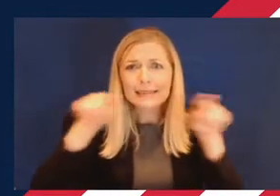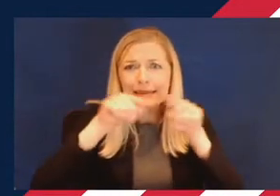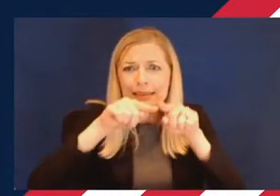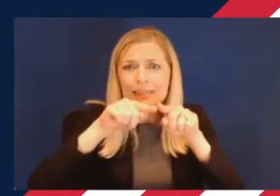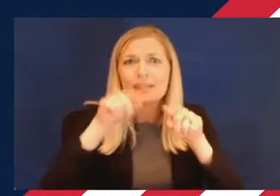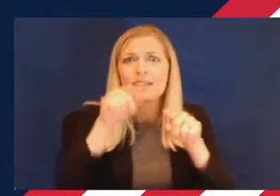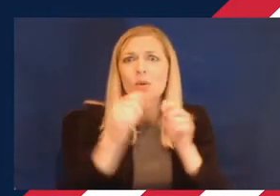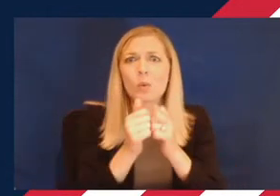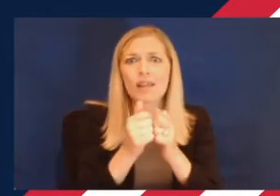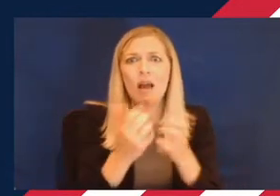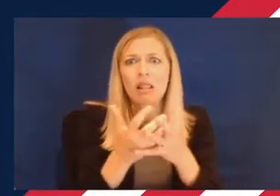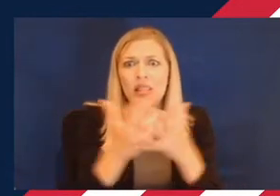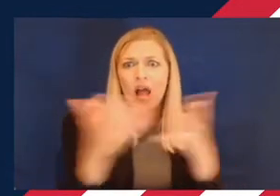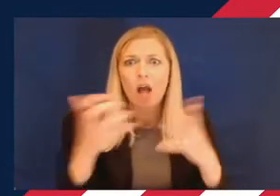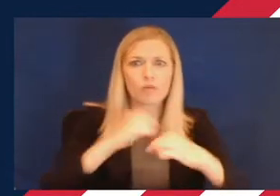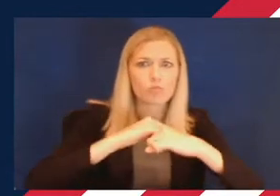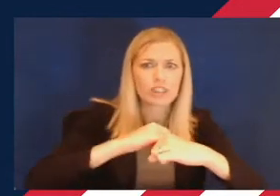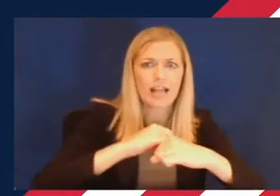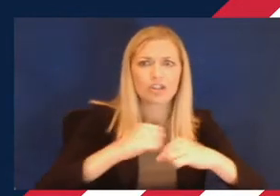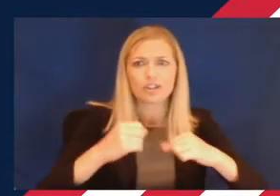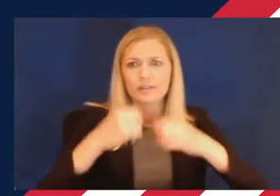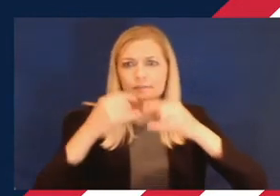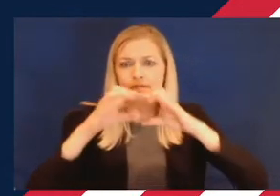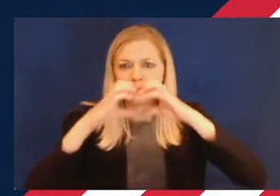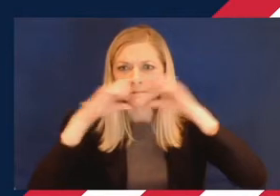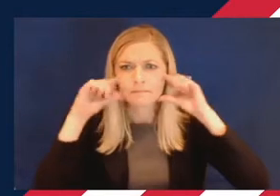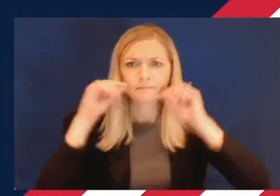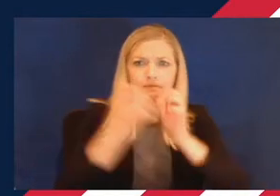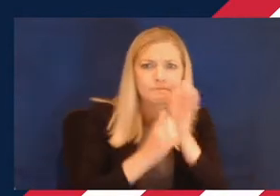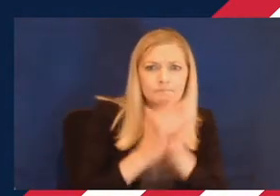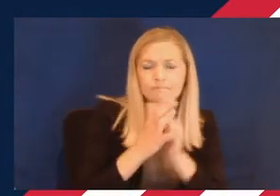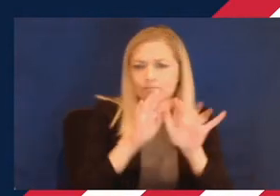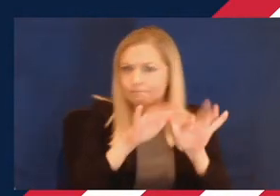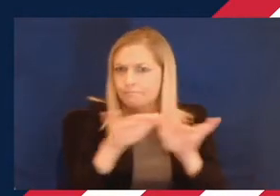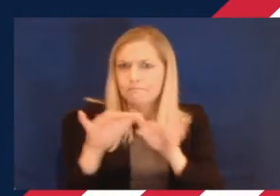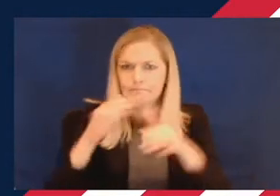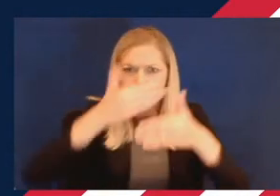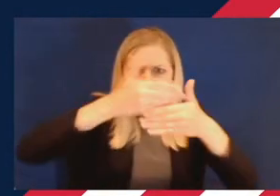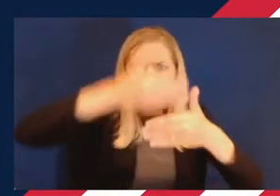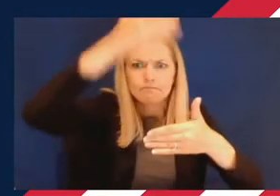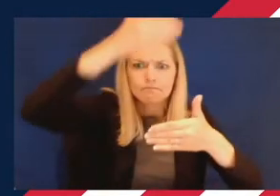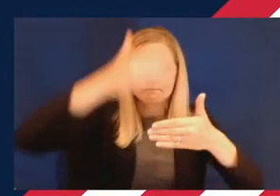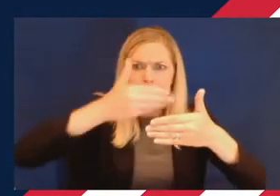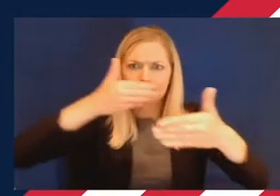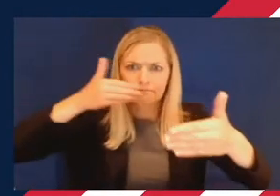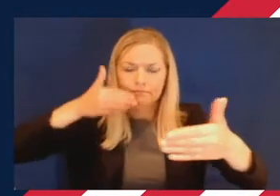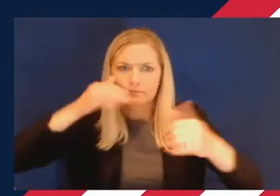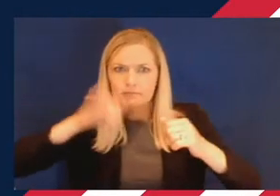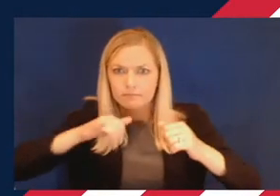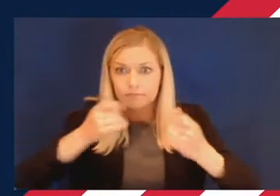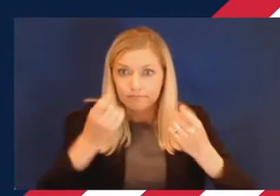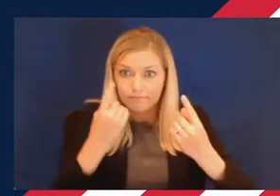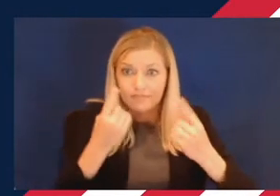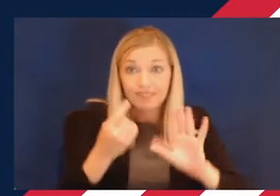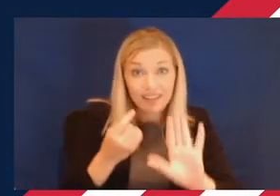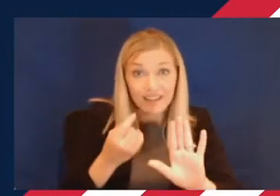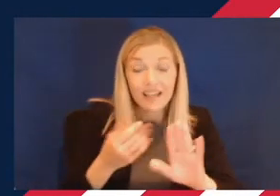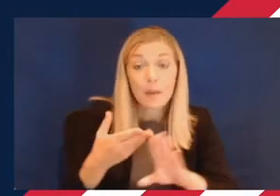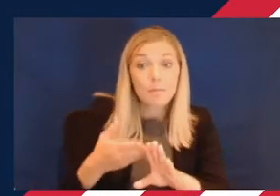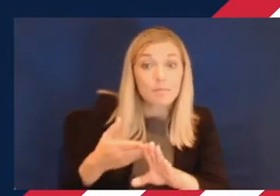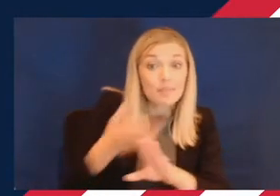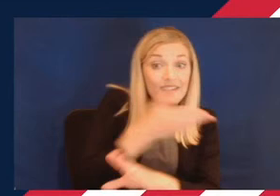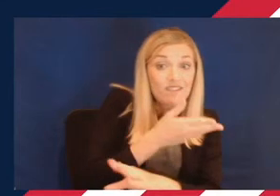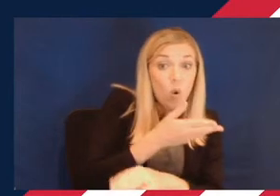up for business, somewhat as usual, restaurants did not have a spike. We opened up for your